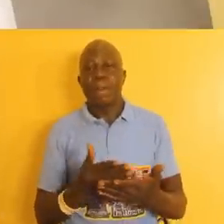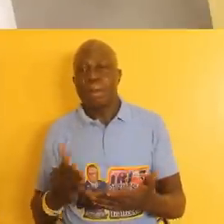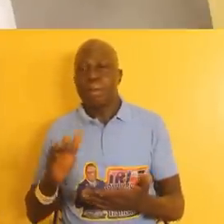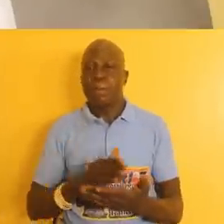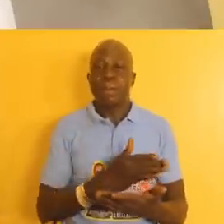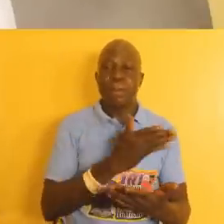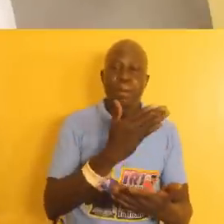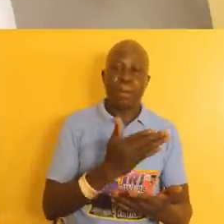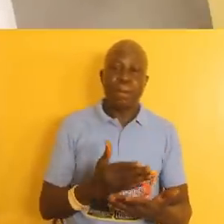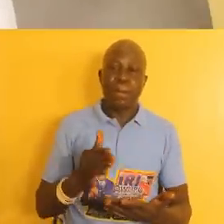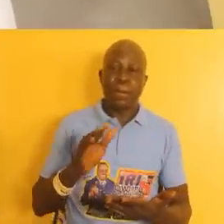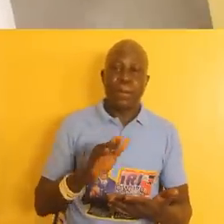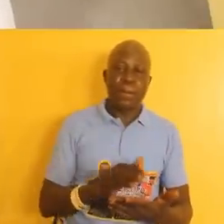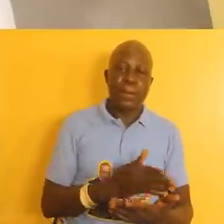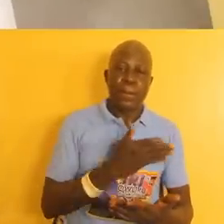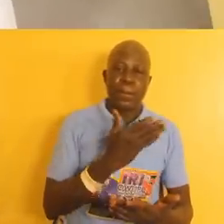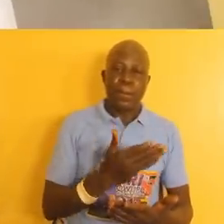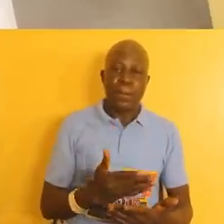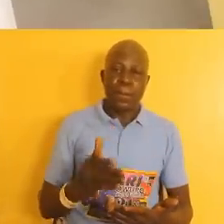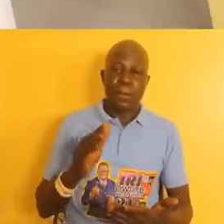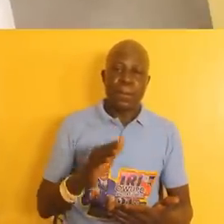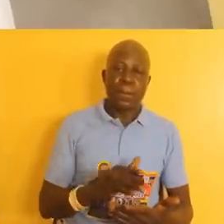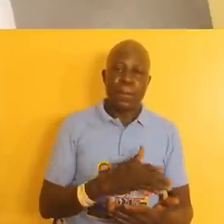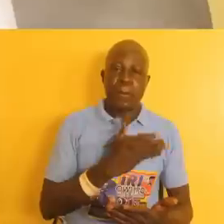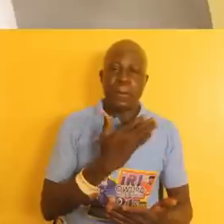Ilé ọ̀dàgùtàn.